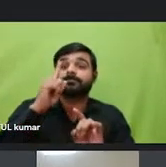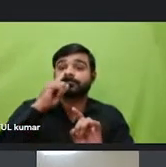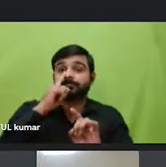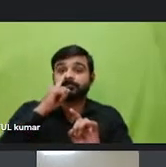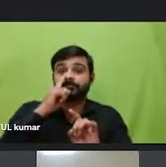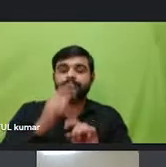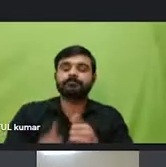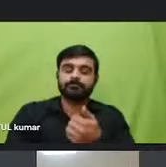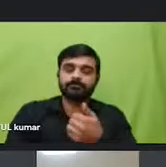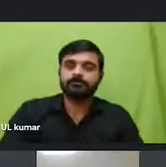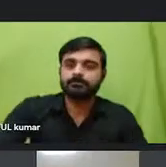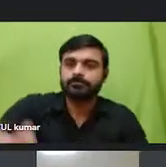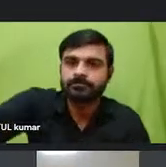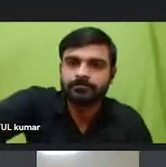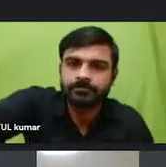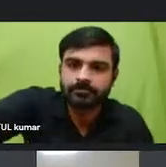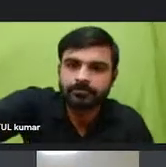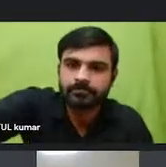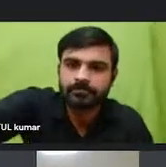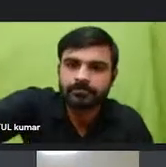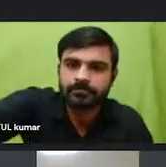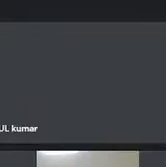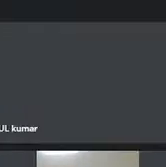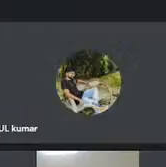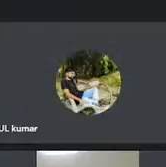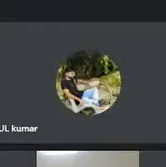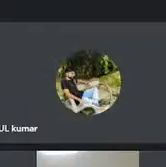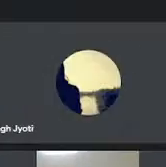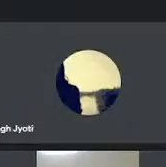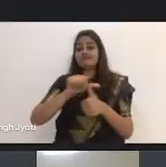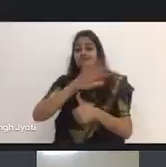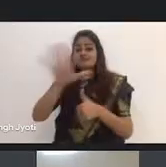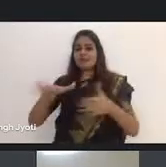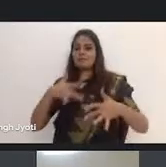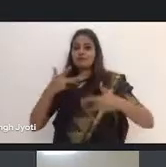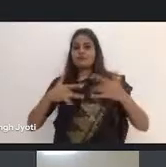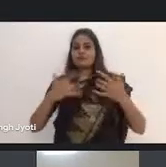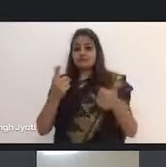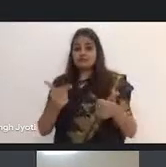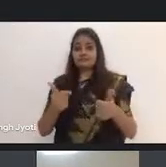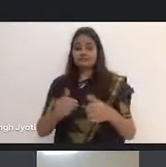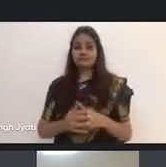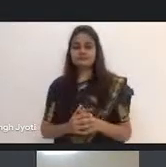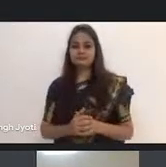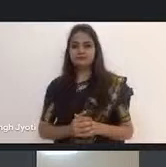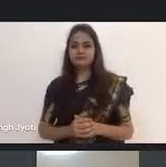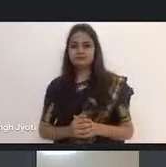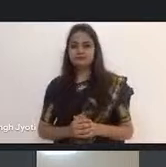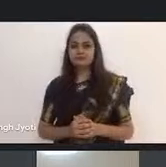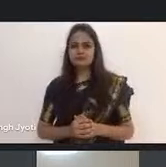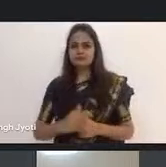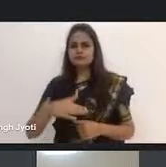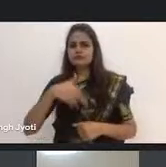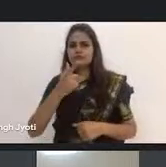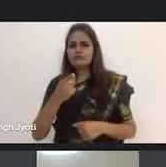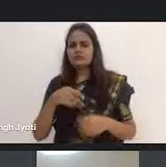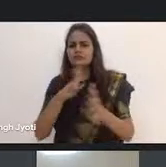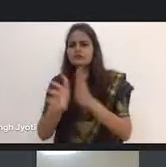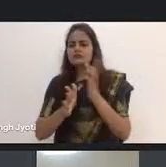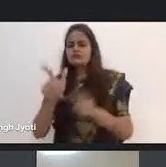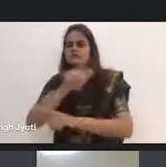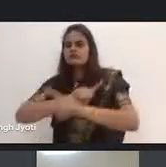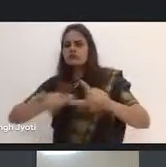evidence, but it's a really interesting area to pursue. What is the basis of sign language in the sense